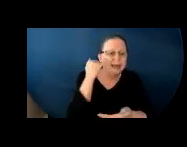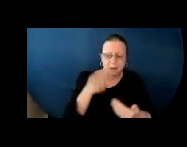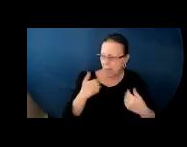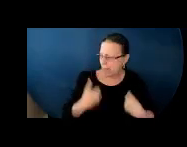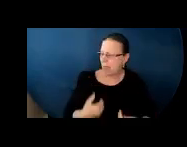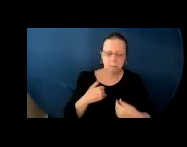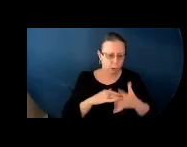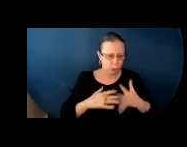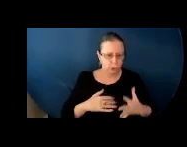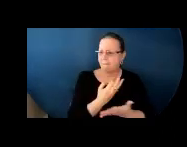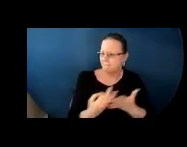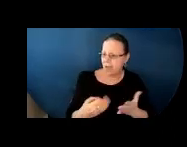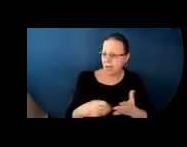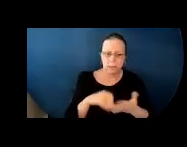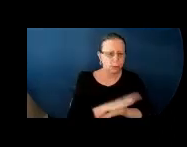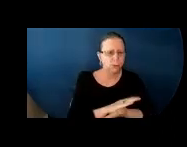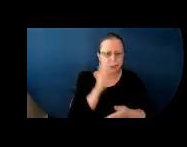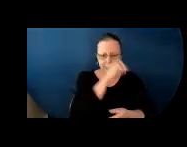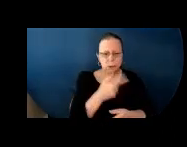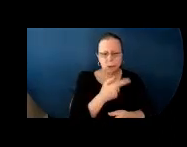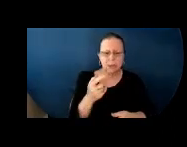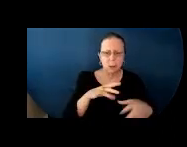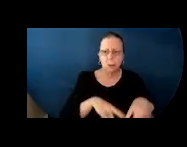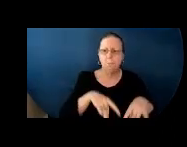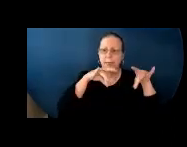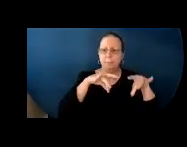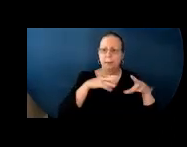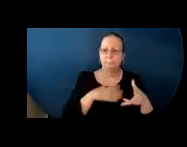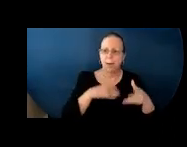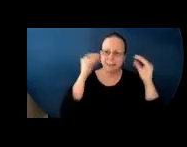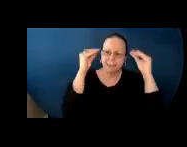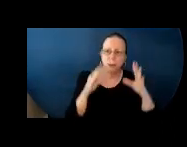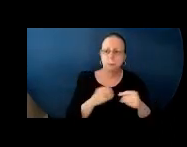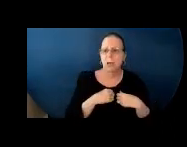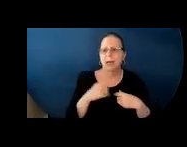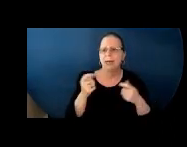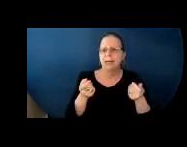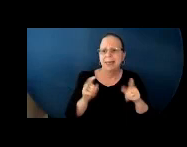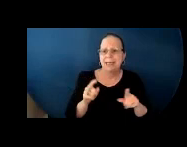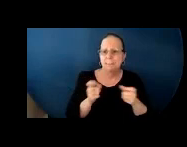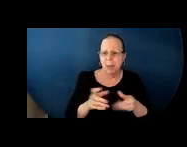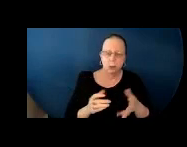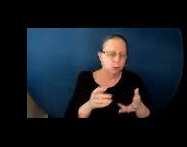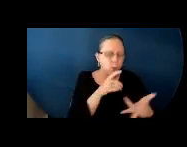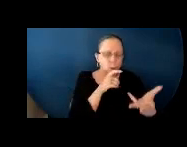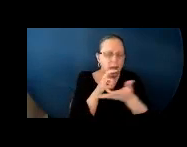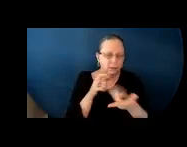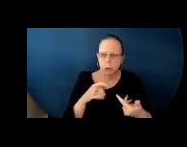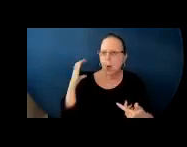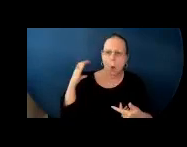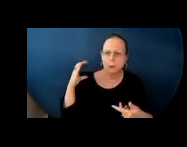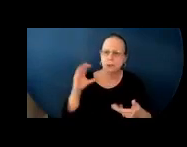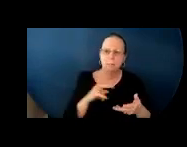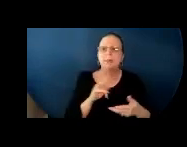fail in school, well, guess who's there to pick me up? My teacher, my case manager, whoever, a coach, it doesn't matter, right? But there's